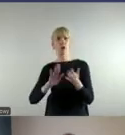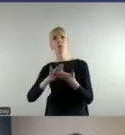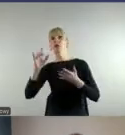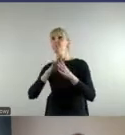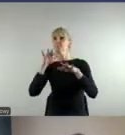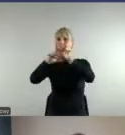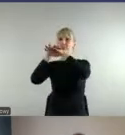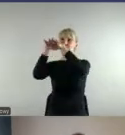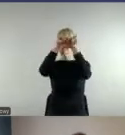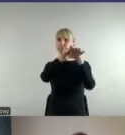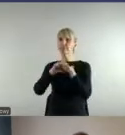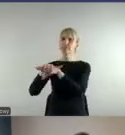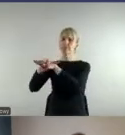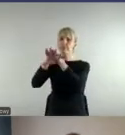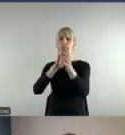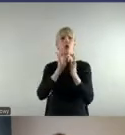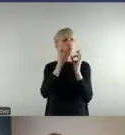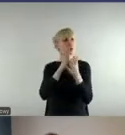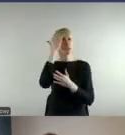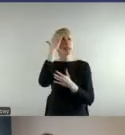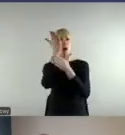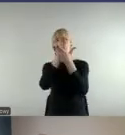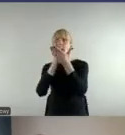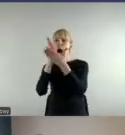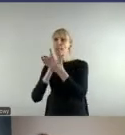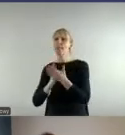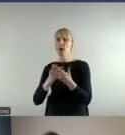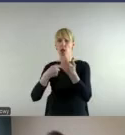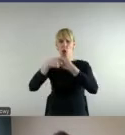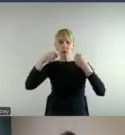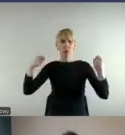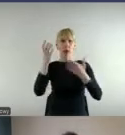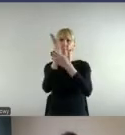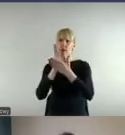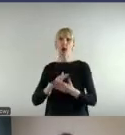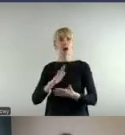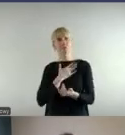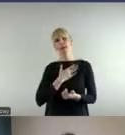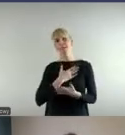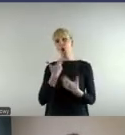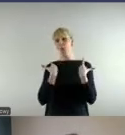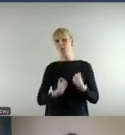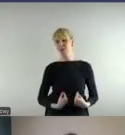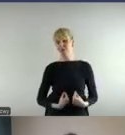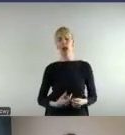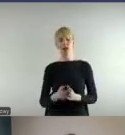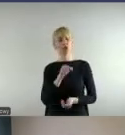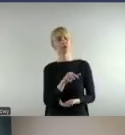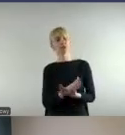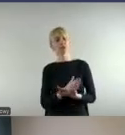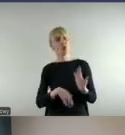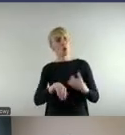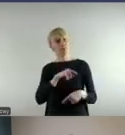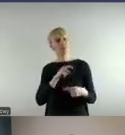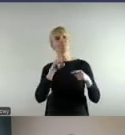maps and map solutions. And citizens follow the orders and advices from the rescue workers and from the